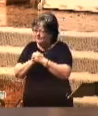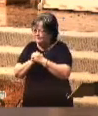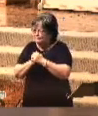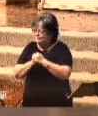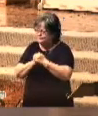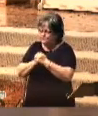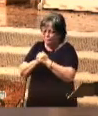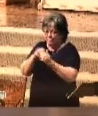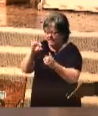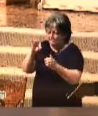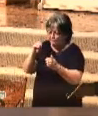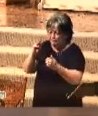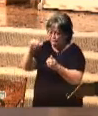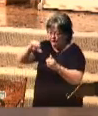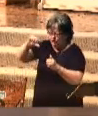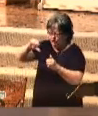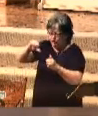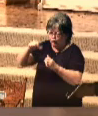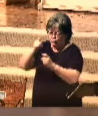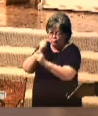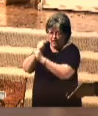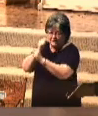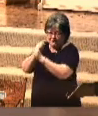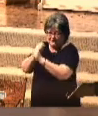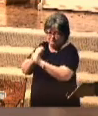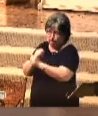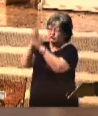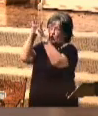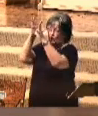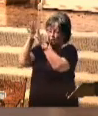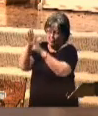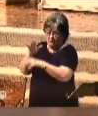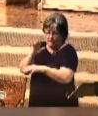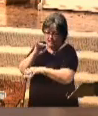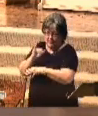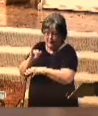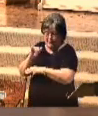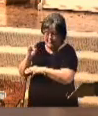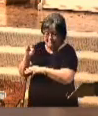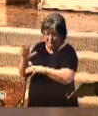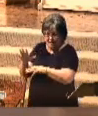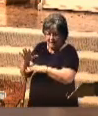fuel trucks exploding on the interstate on I-85,